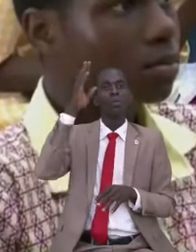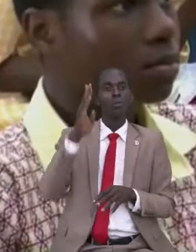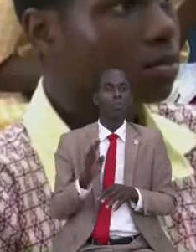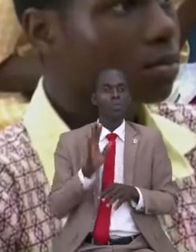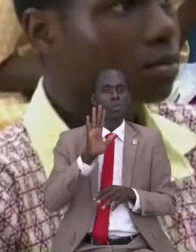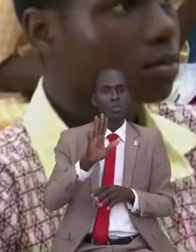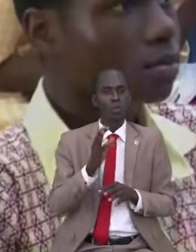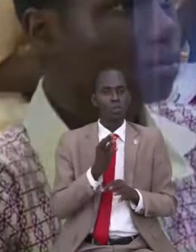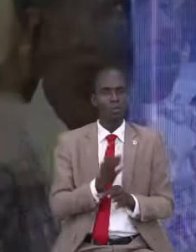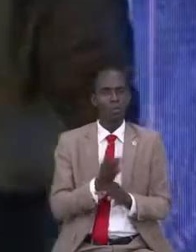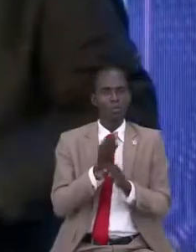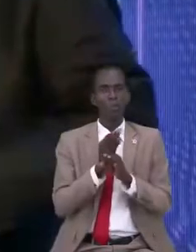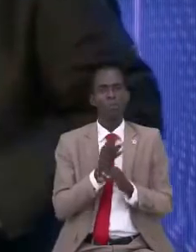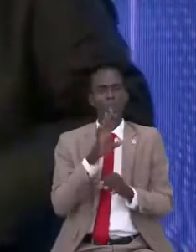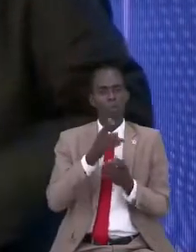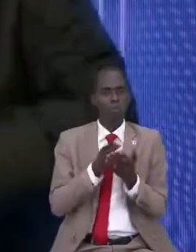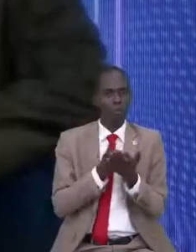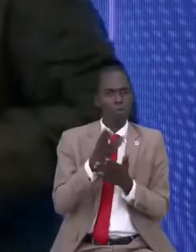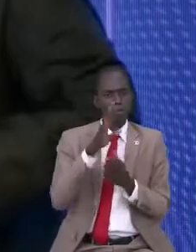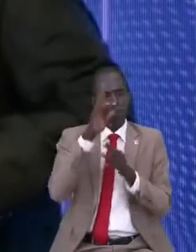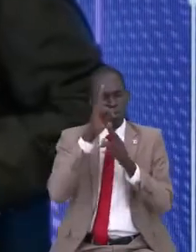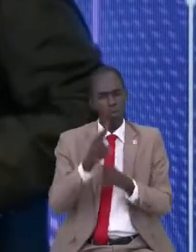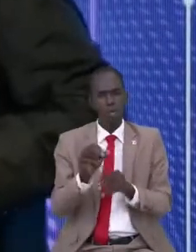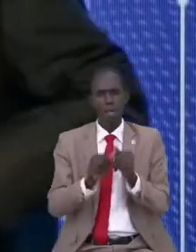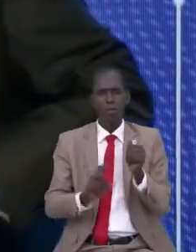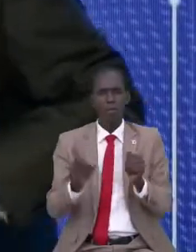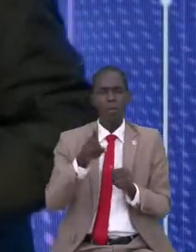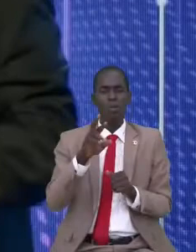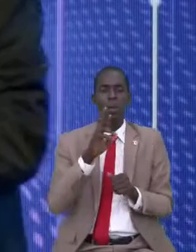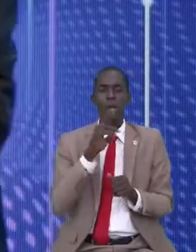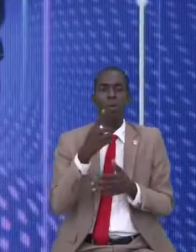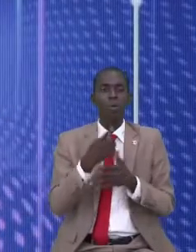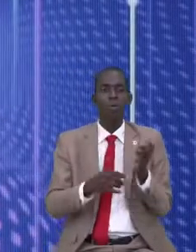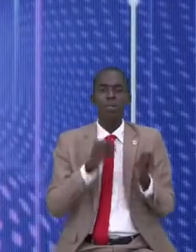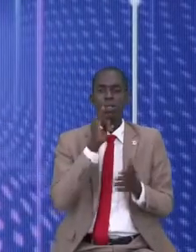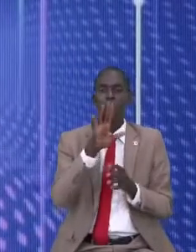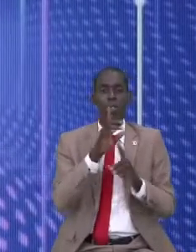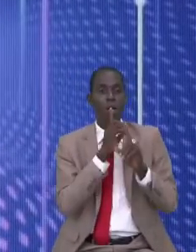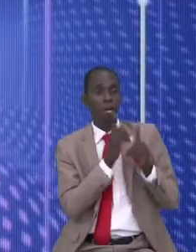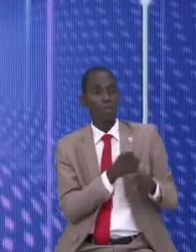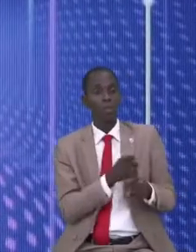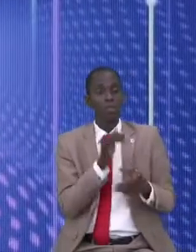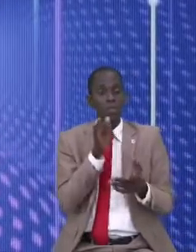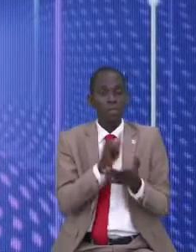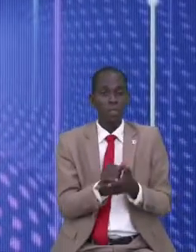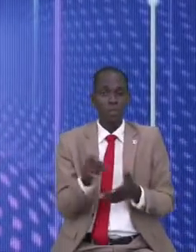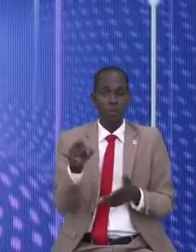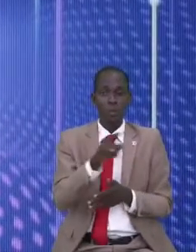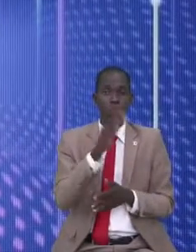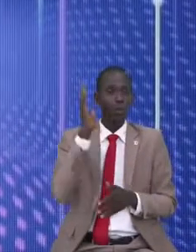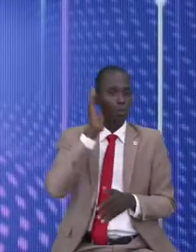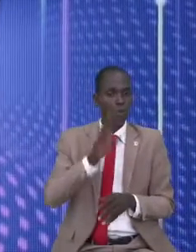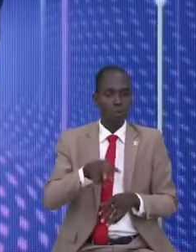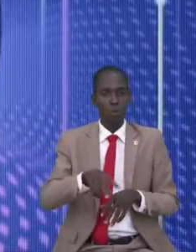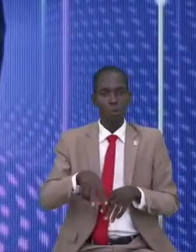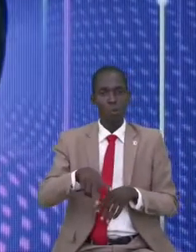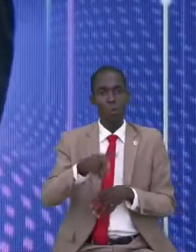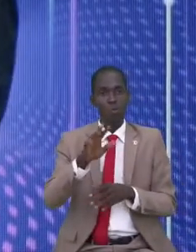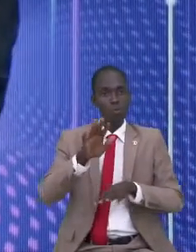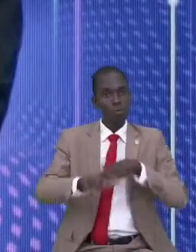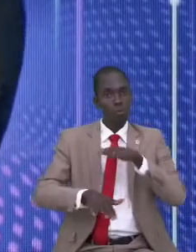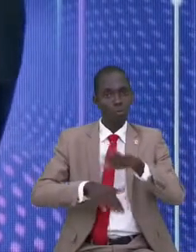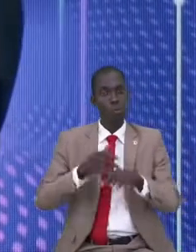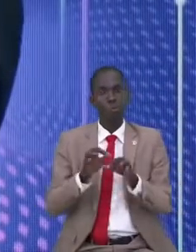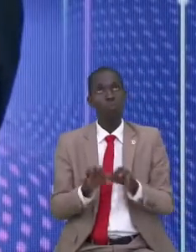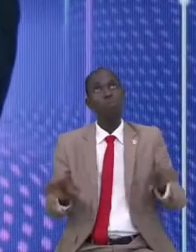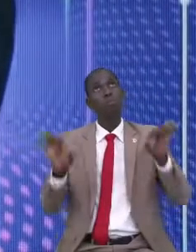on integrity, anywhere you are. What's your response that now you walk worthy of God